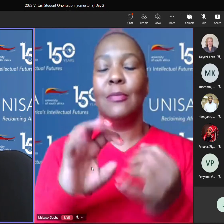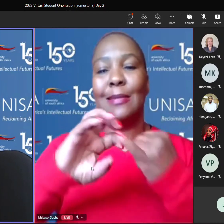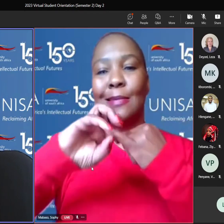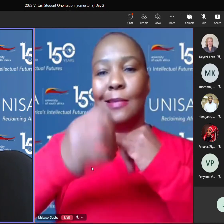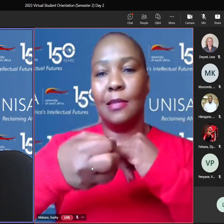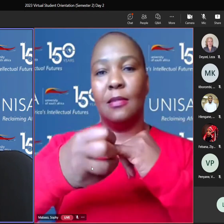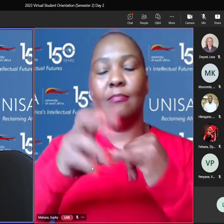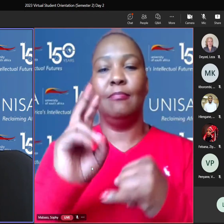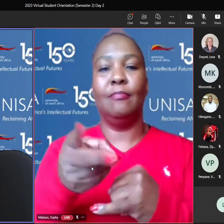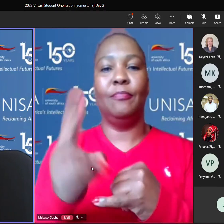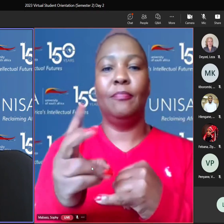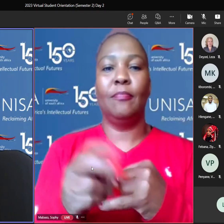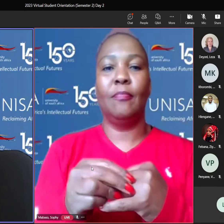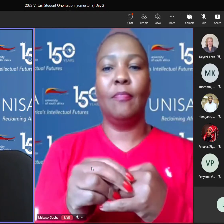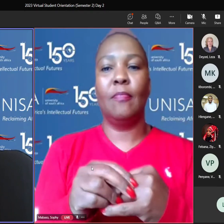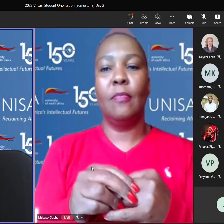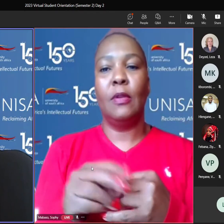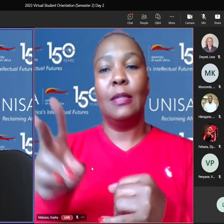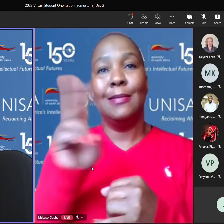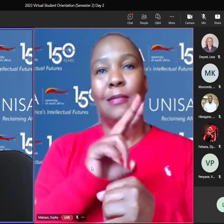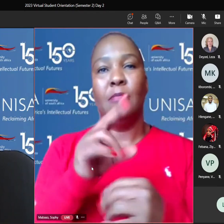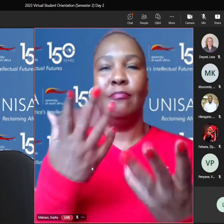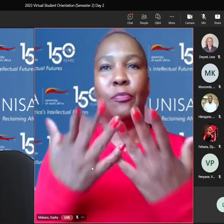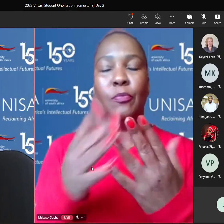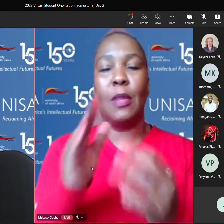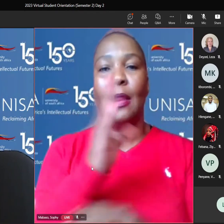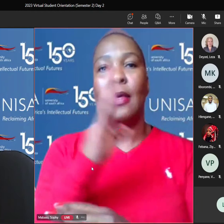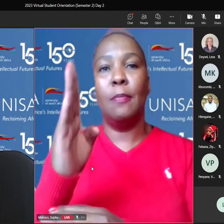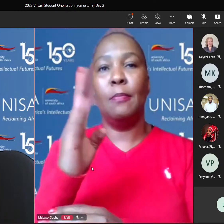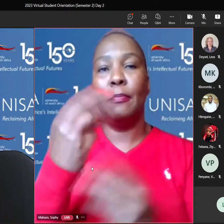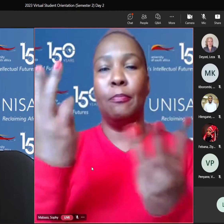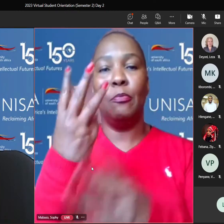to get hold of the library, Ms. Mahadi.